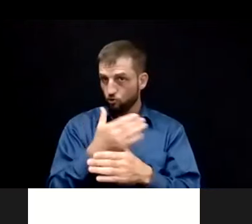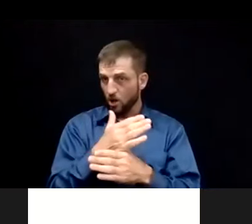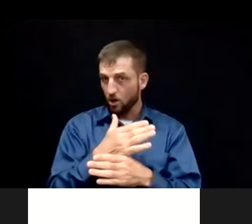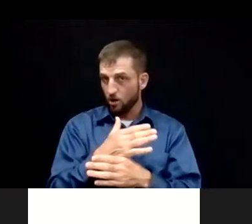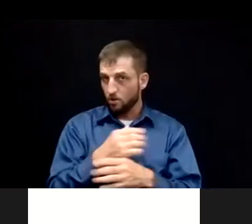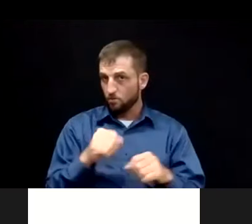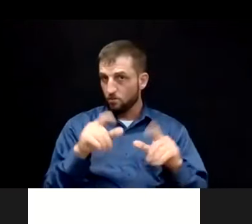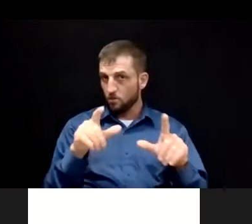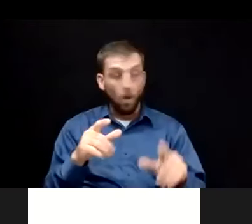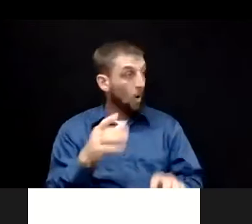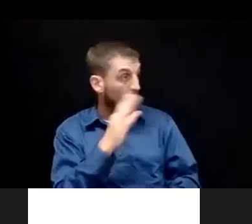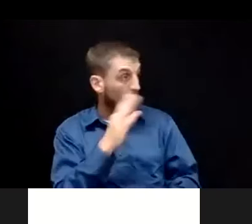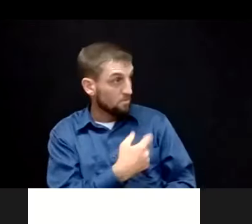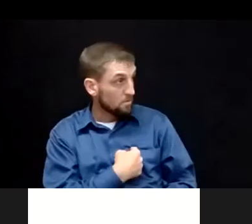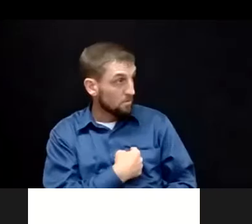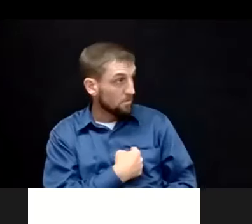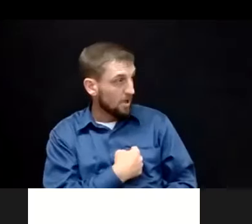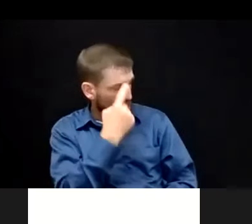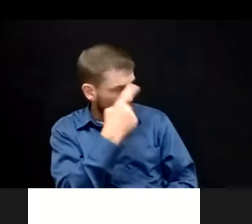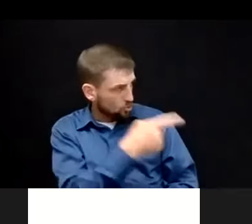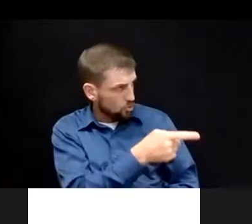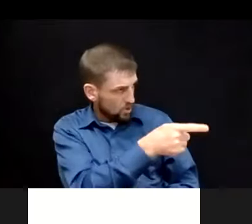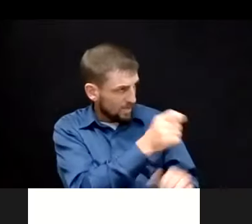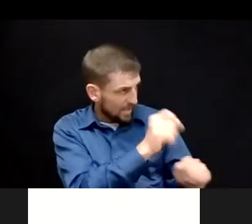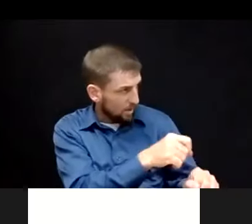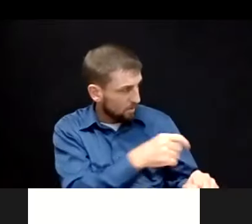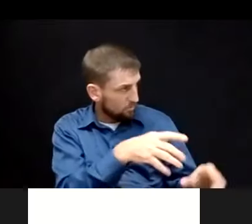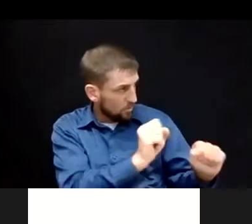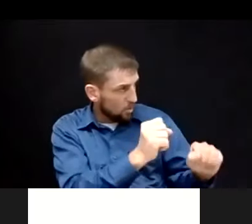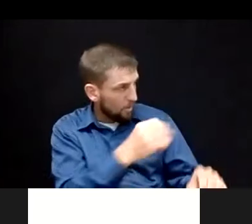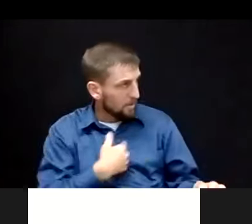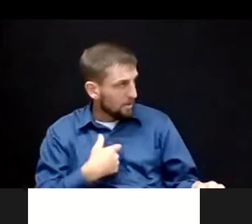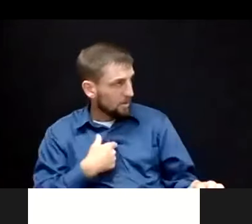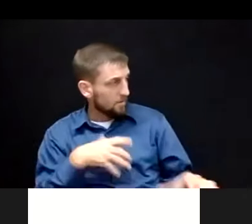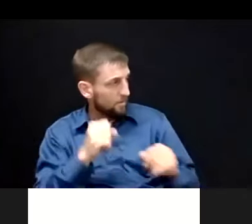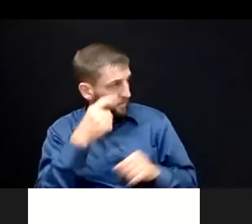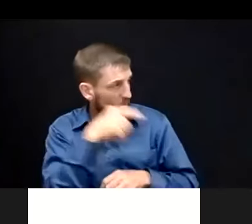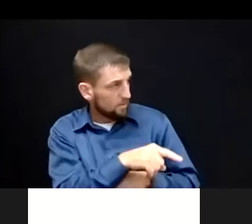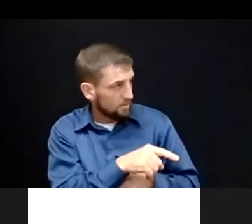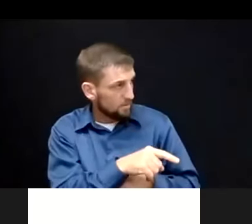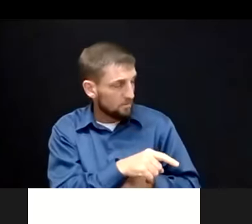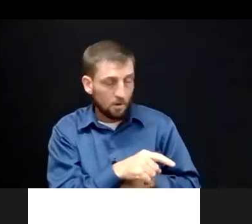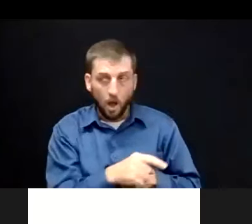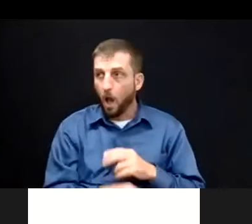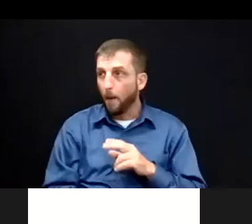want me to share them? I thought you were going to share them. Can you share them, or you'd rather me to do it?